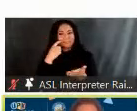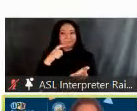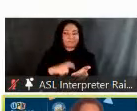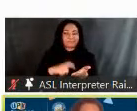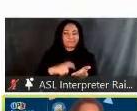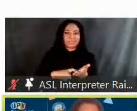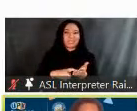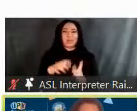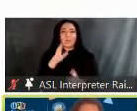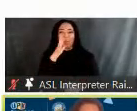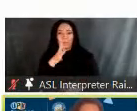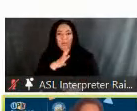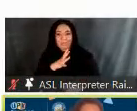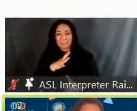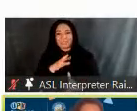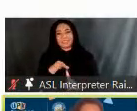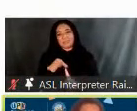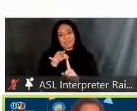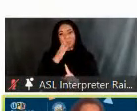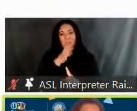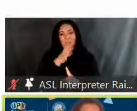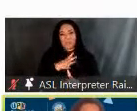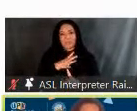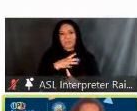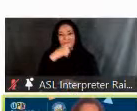of color, in our preschool settings.